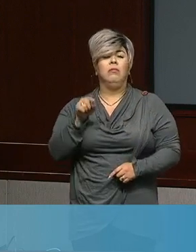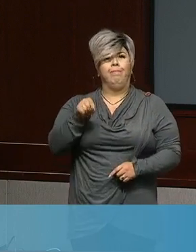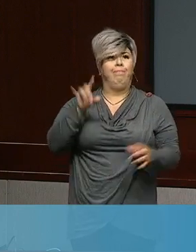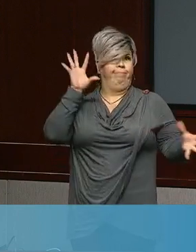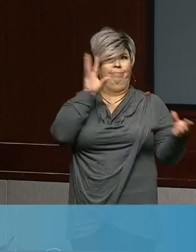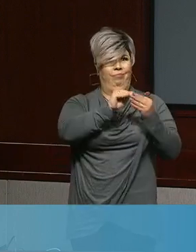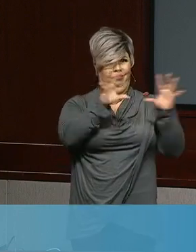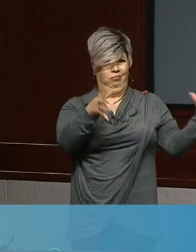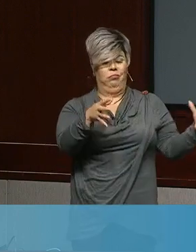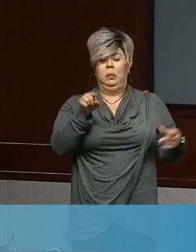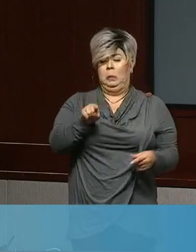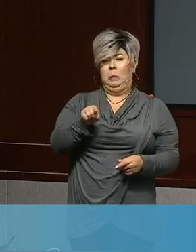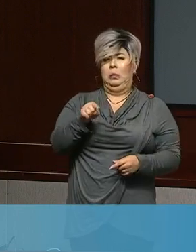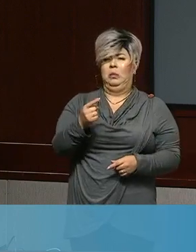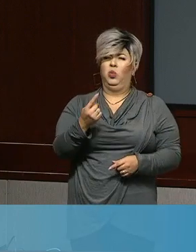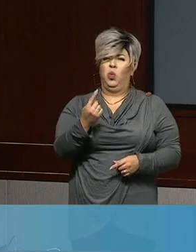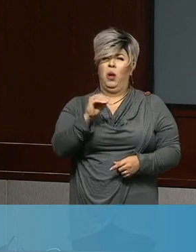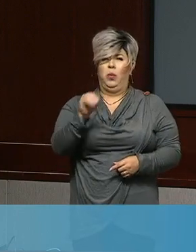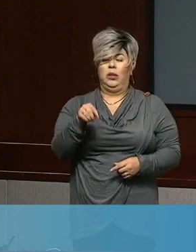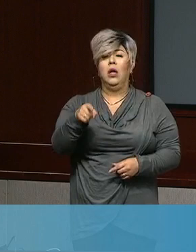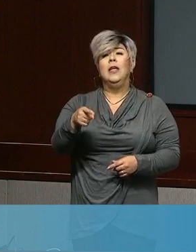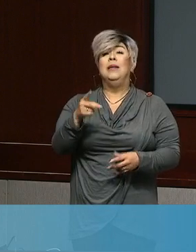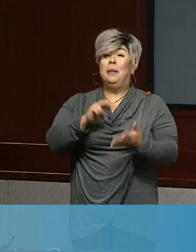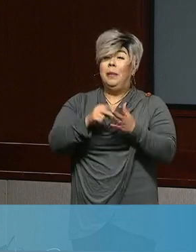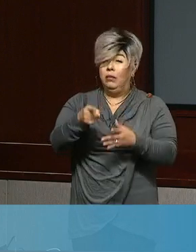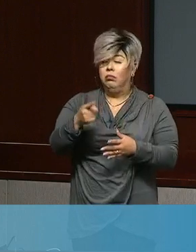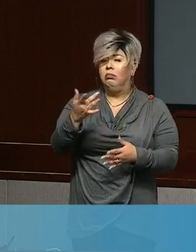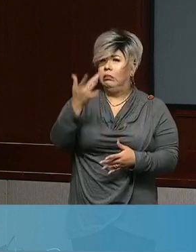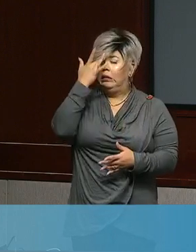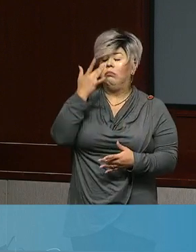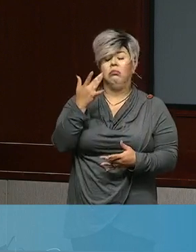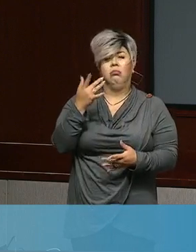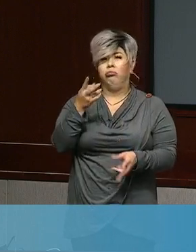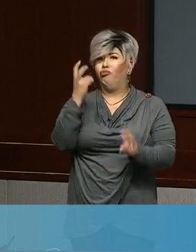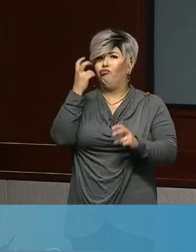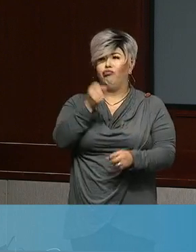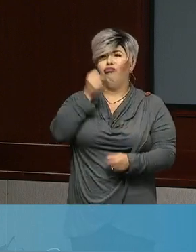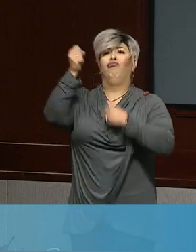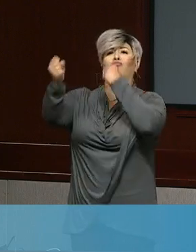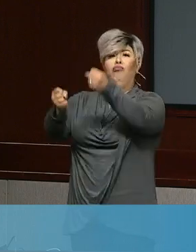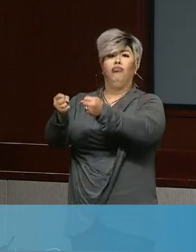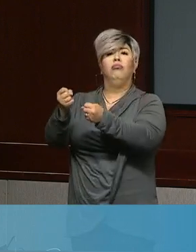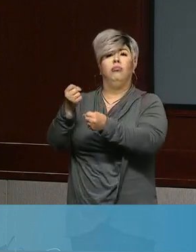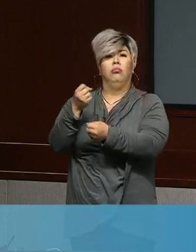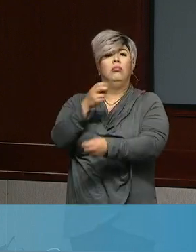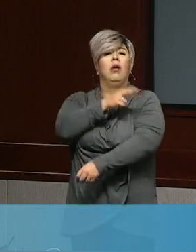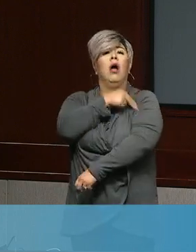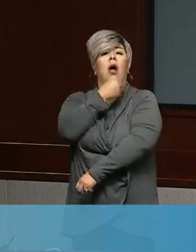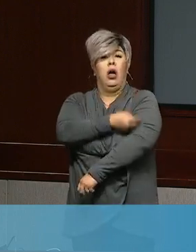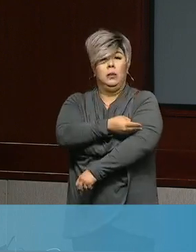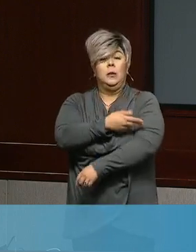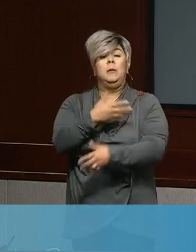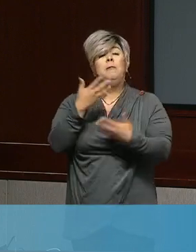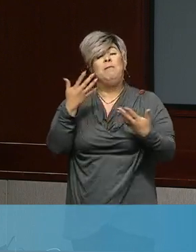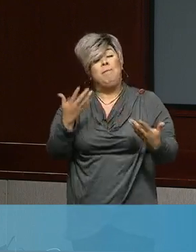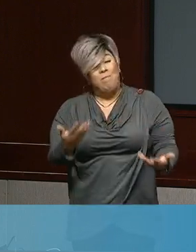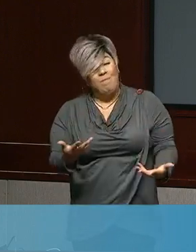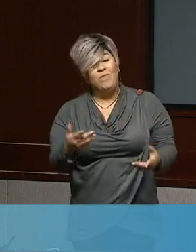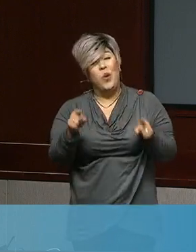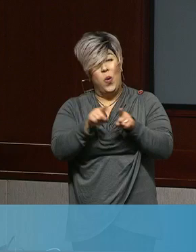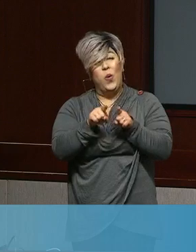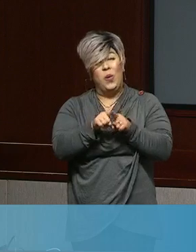total number of positive tests to date receiving some form of care in an area hospital. Unfortunately, we've